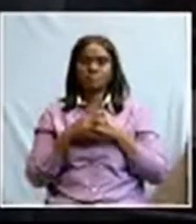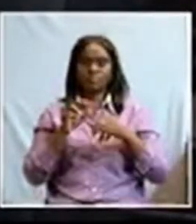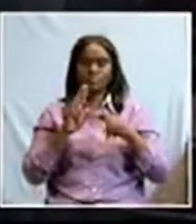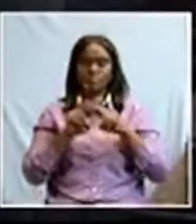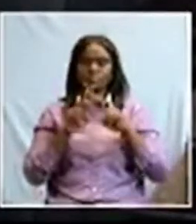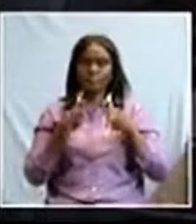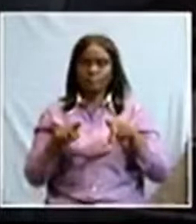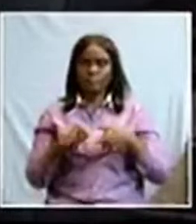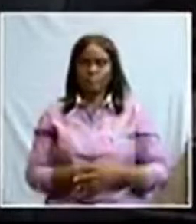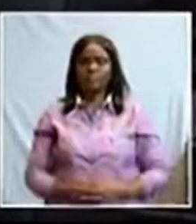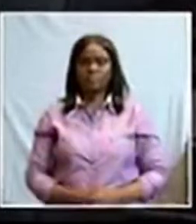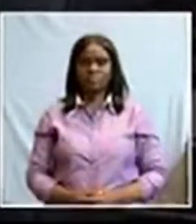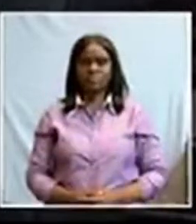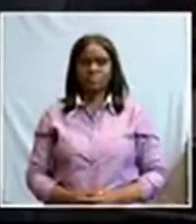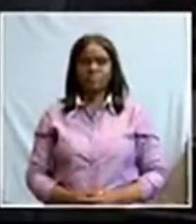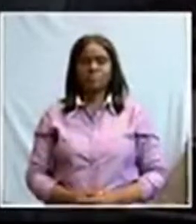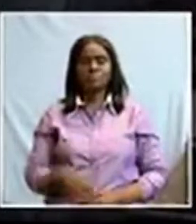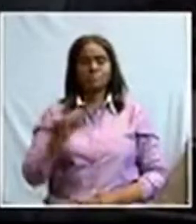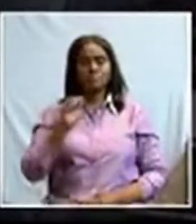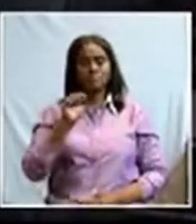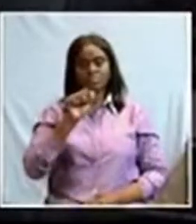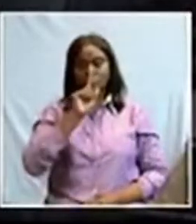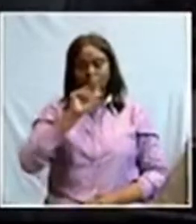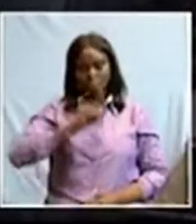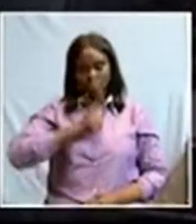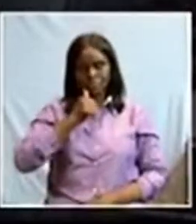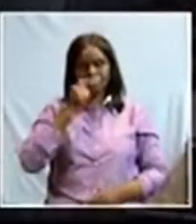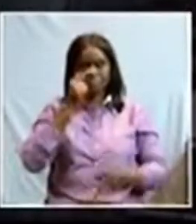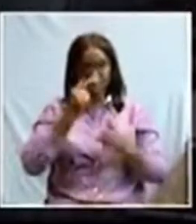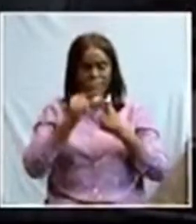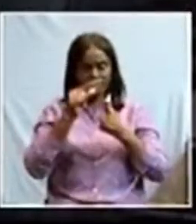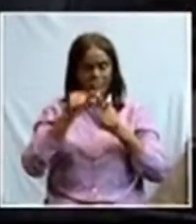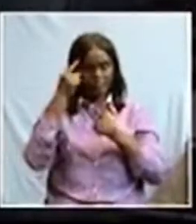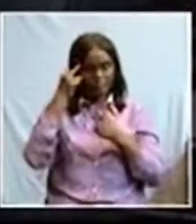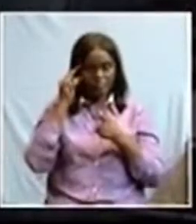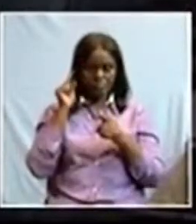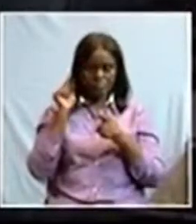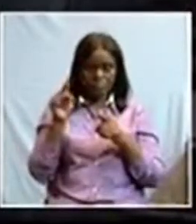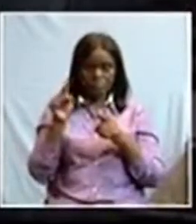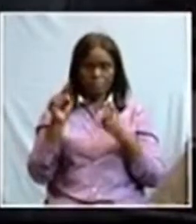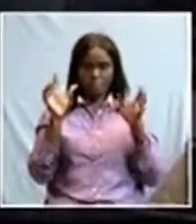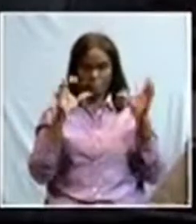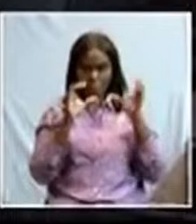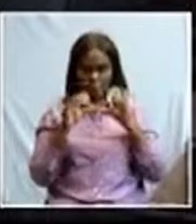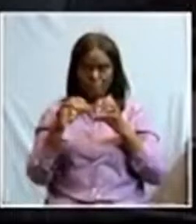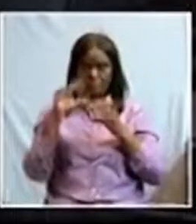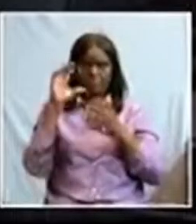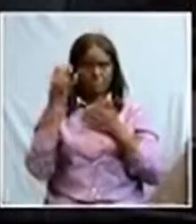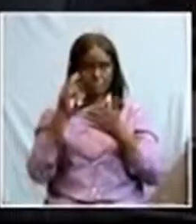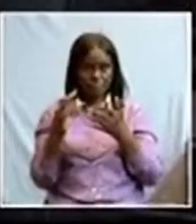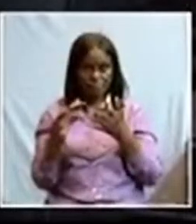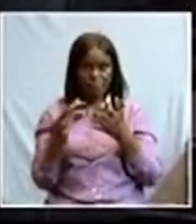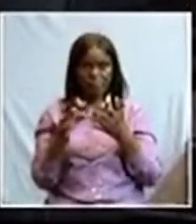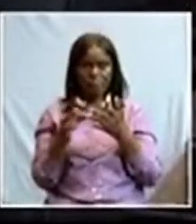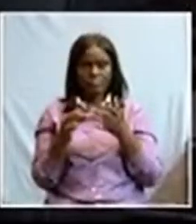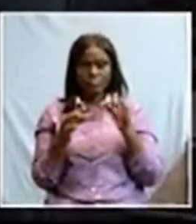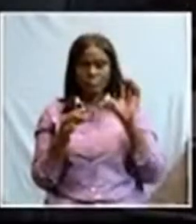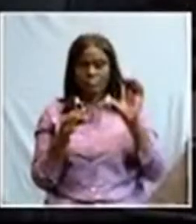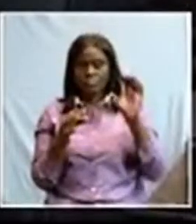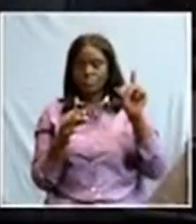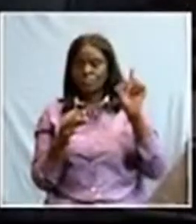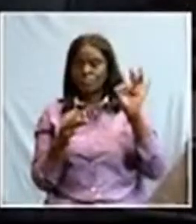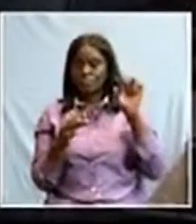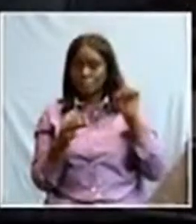Chair, as much as we take the word for the council secretary,